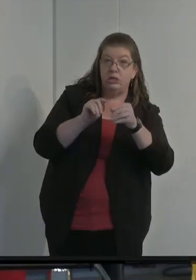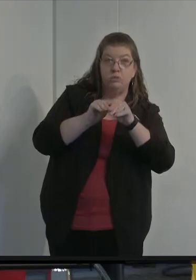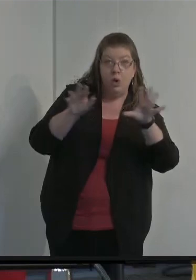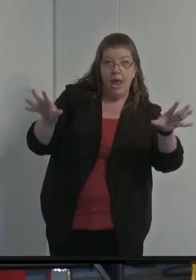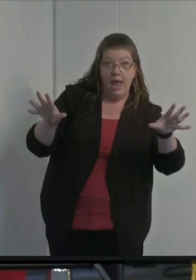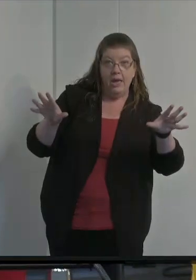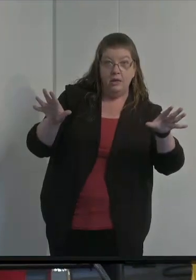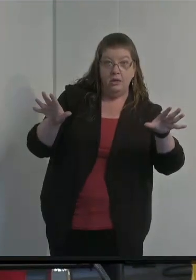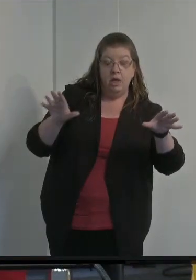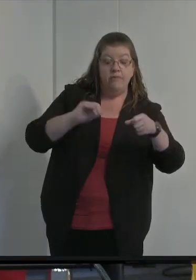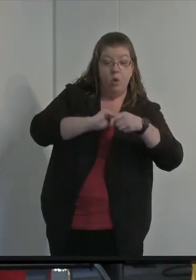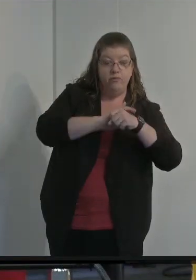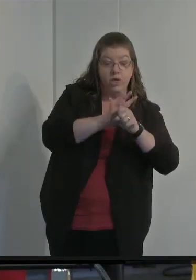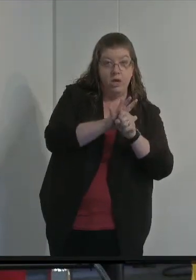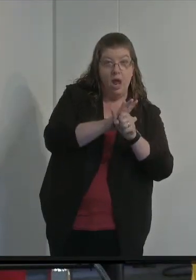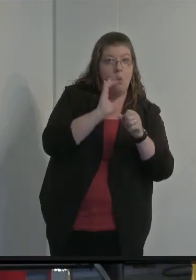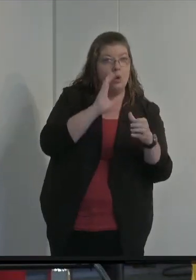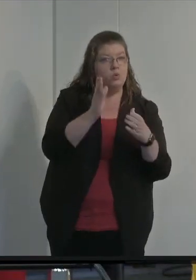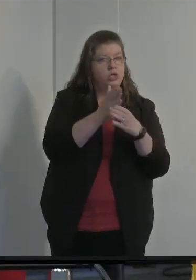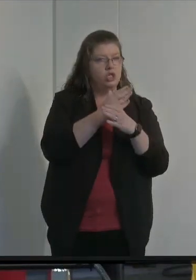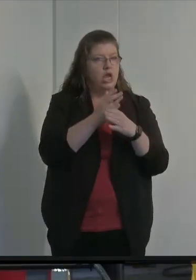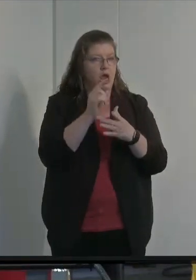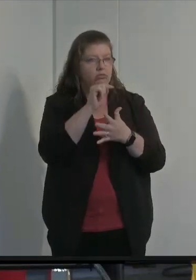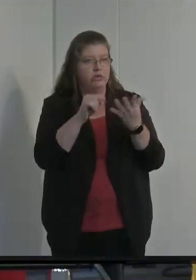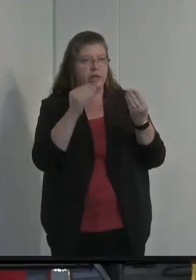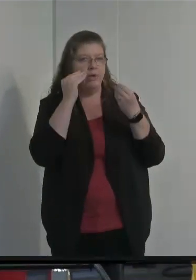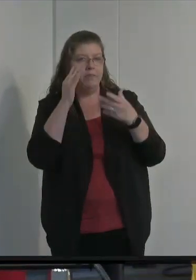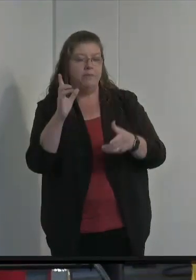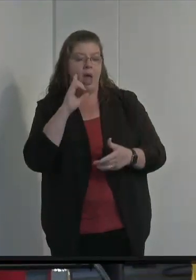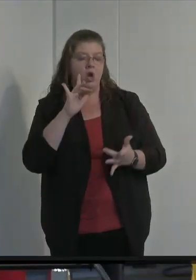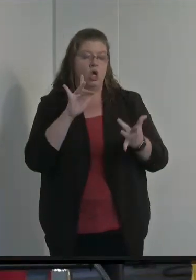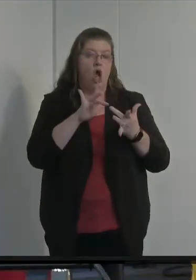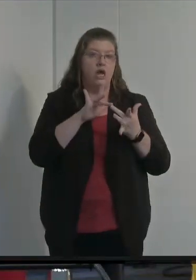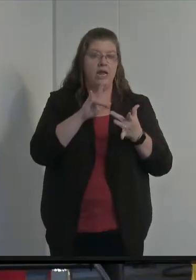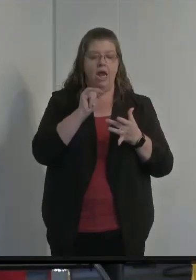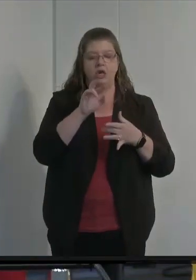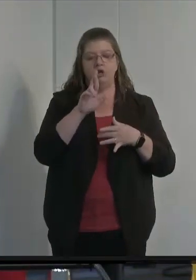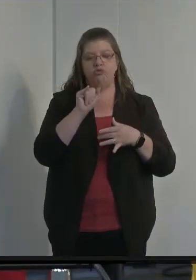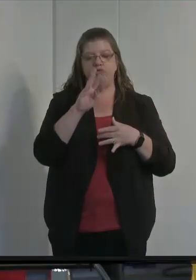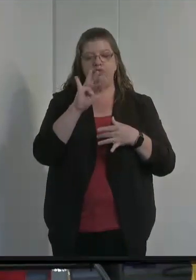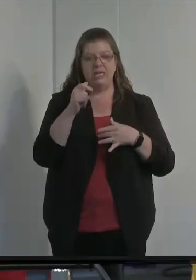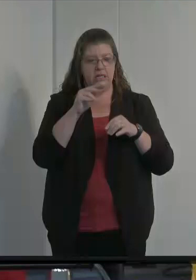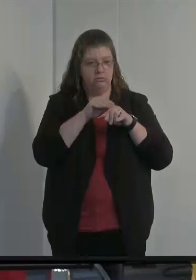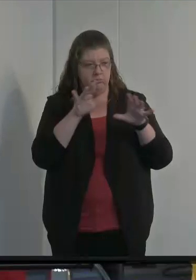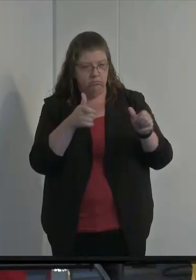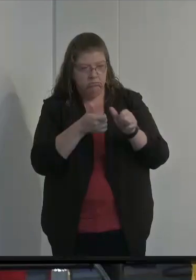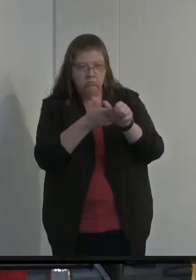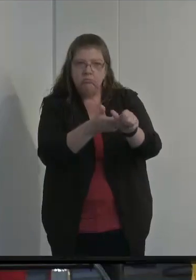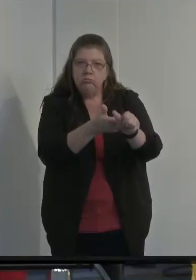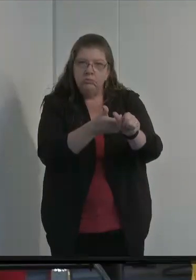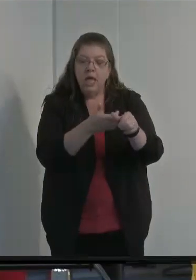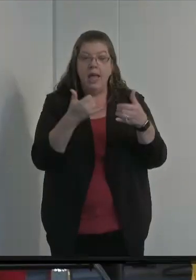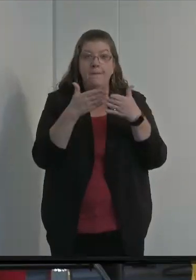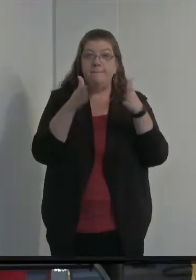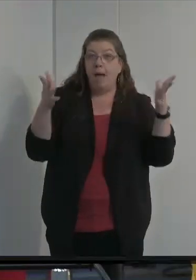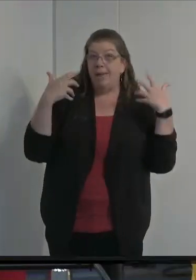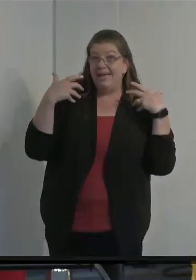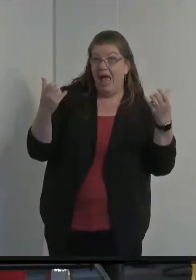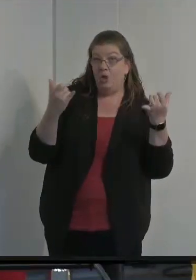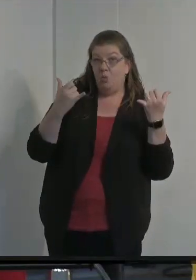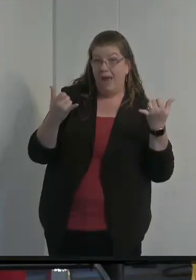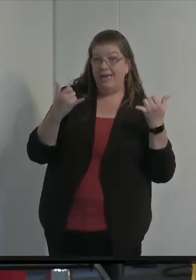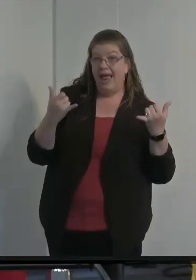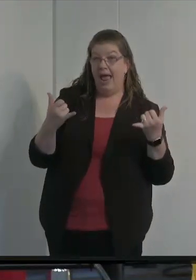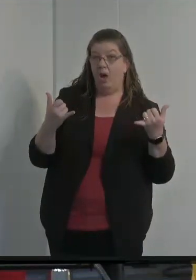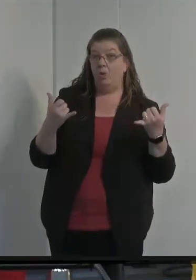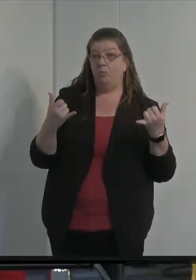COVID-19, I would like to share some information on contact tracing. Public Health currently has between